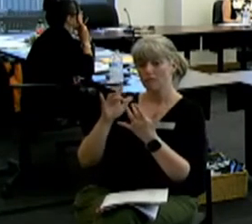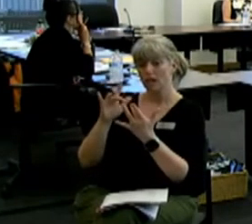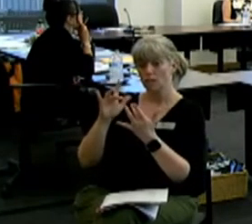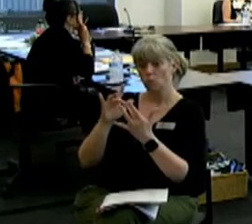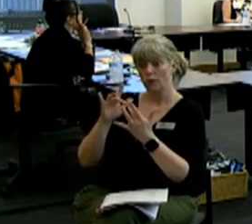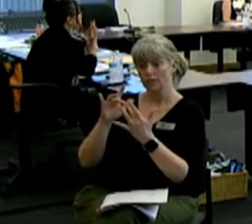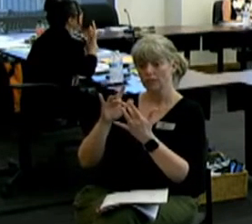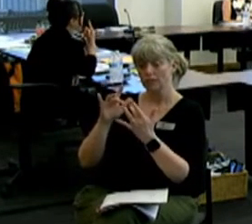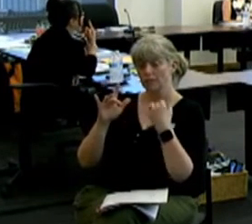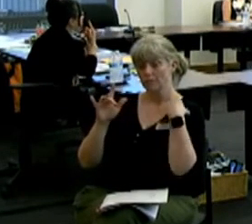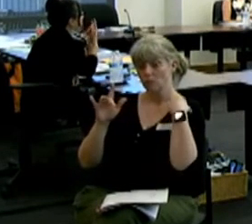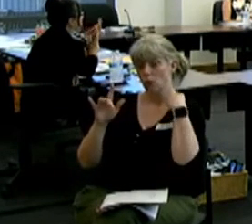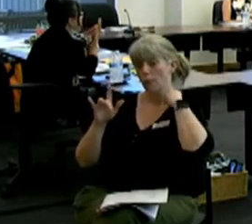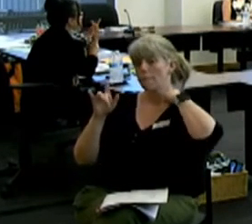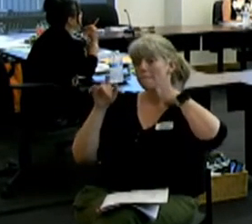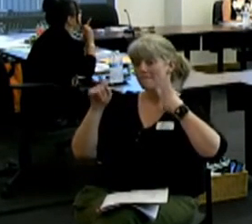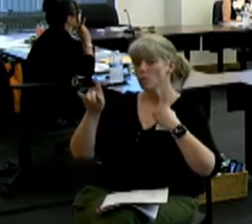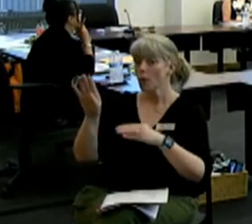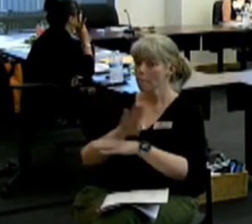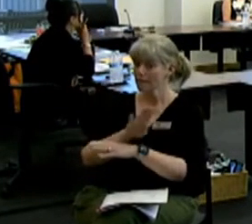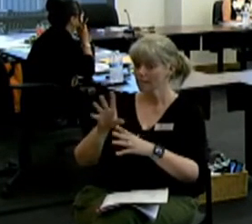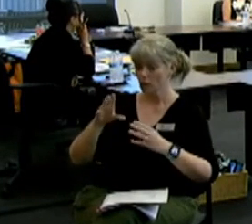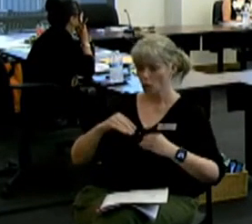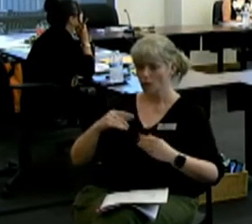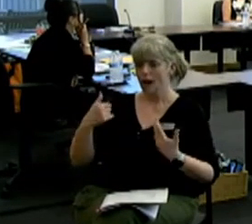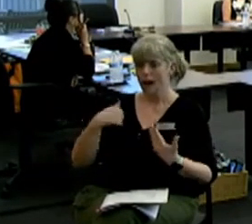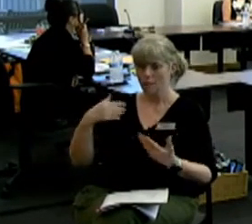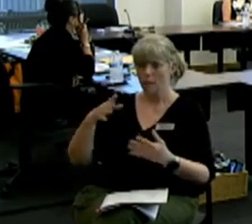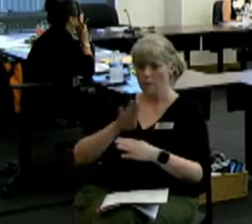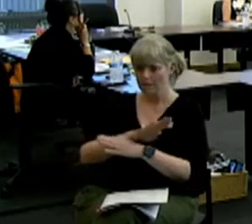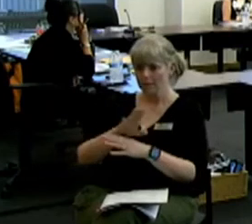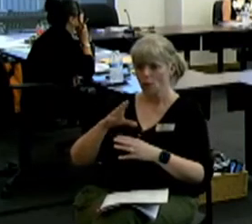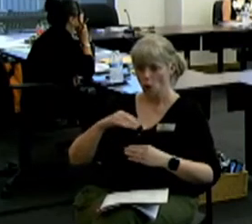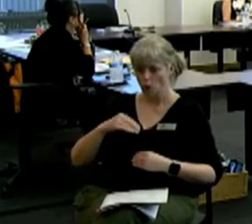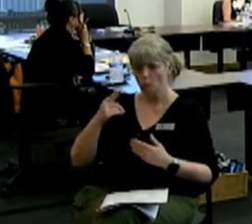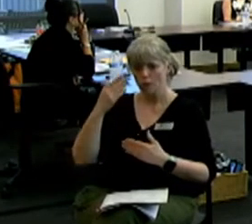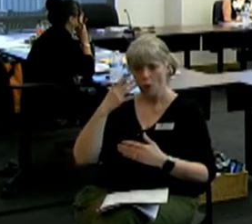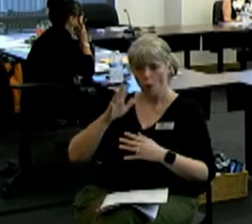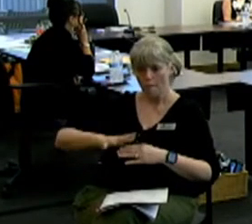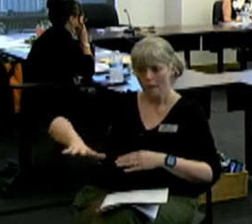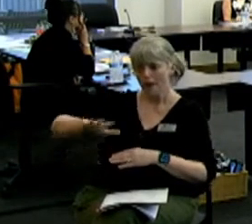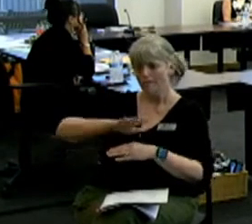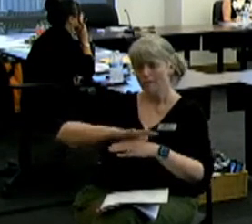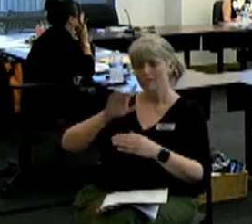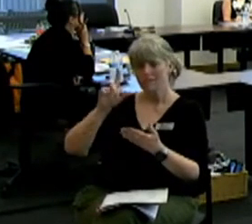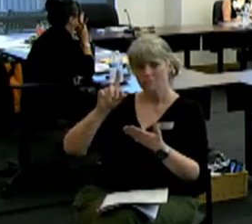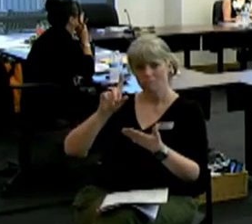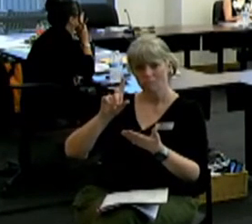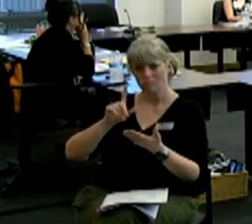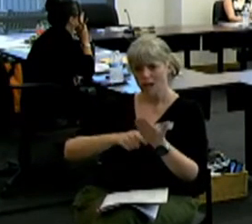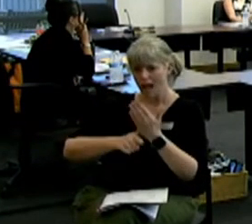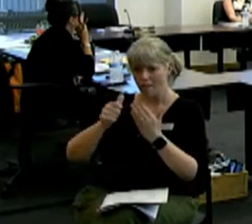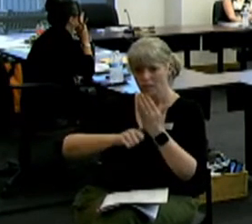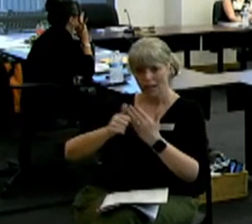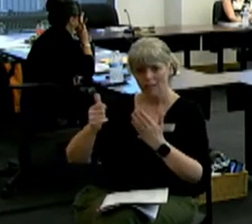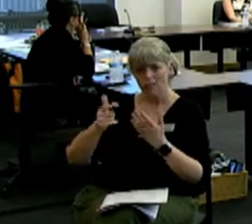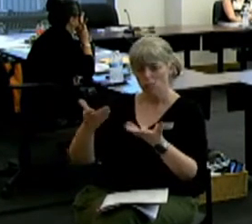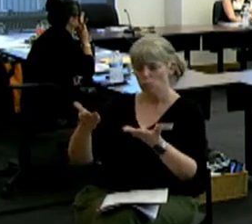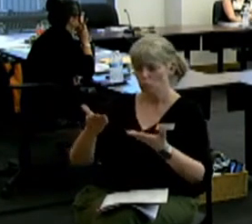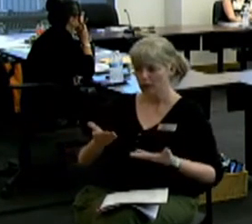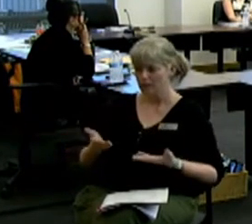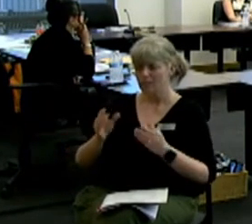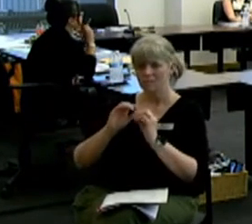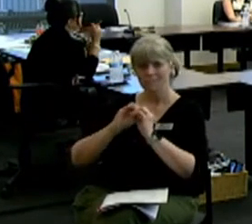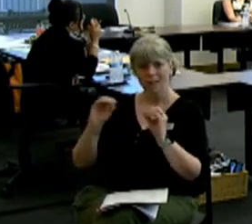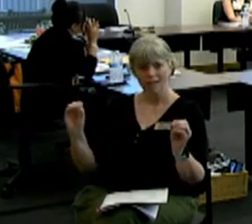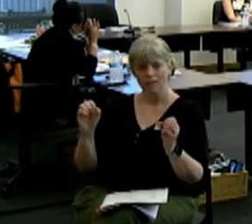me? You're a business owner, I'm a business owner. We know that one piece of advertisement doesn't bring our business anything. I agree.